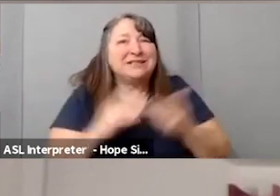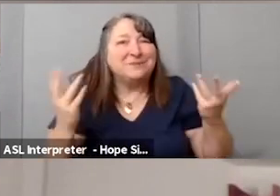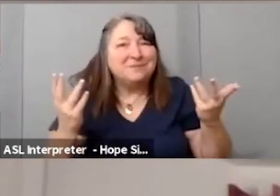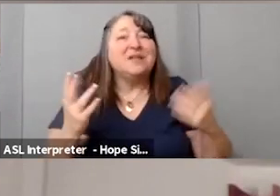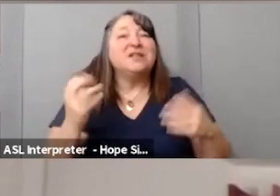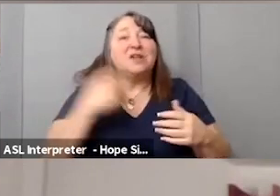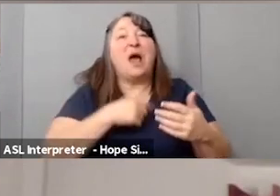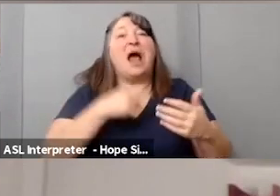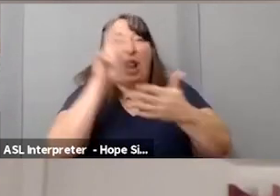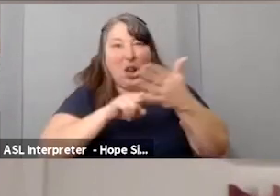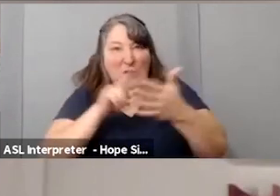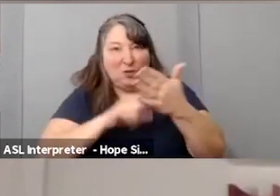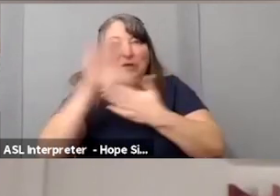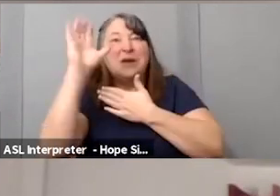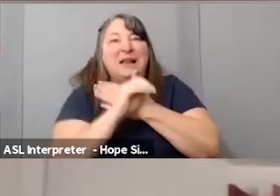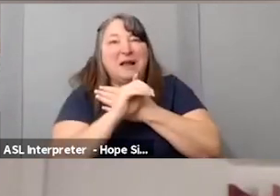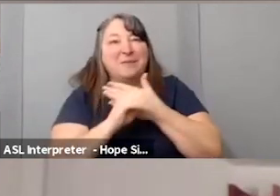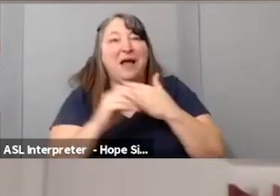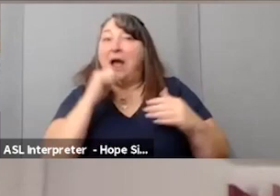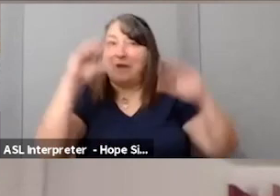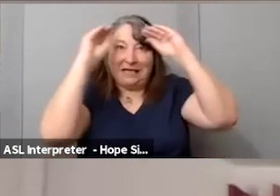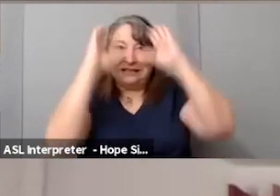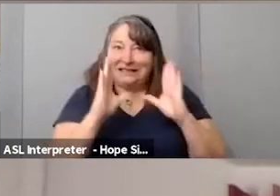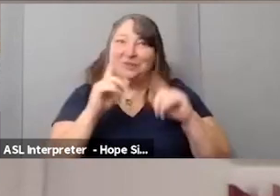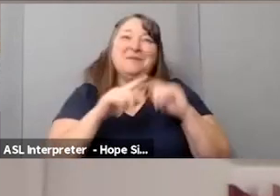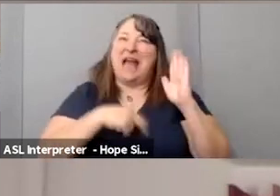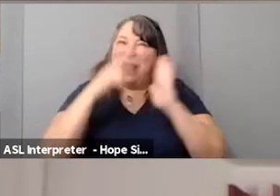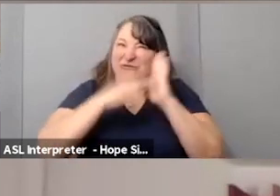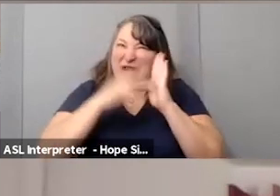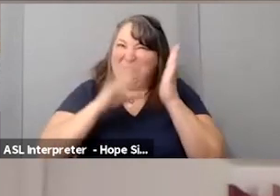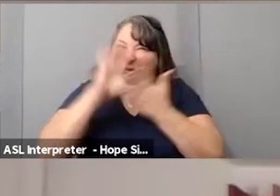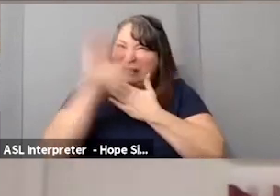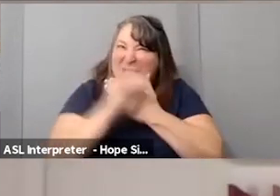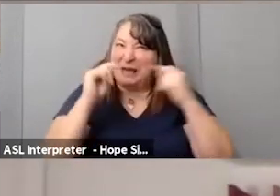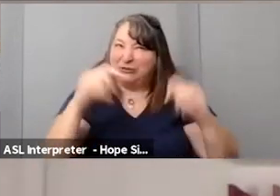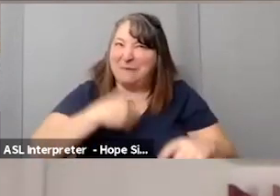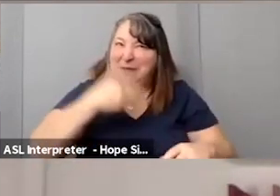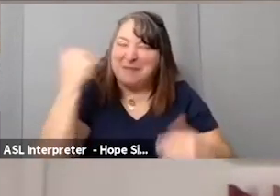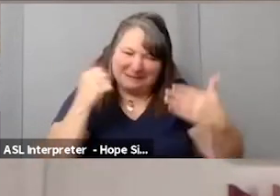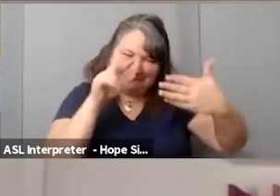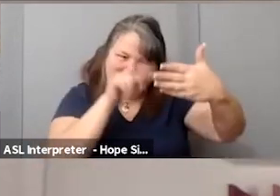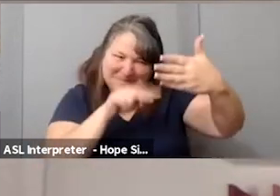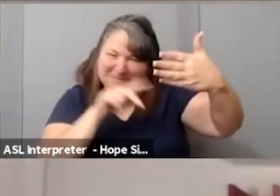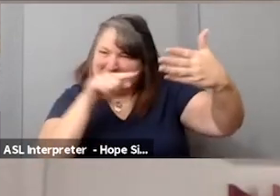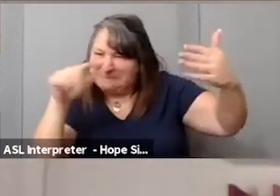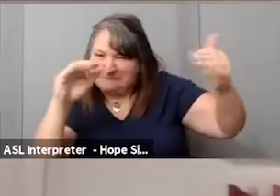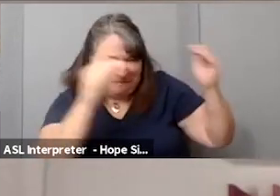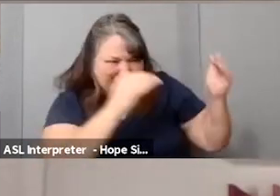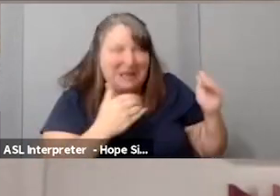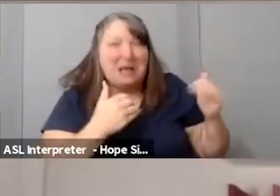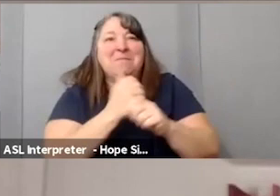that curriculum, read it. I'm not a teacher, but I read it as hard as I could. I tried my best to select and make conscious decisions about the